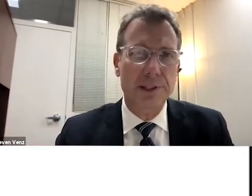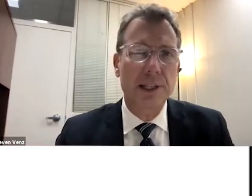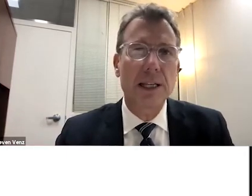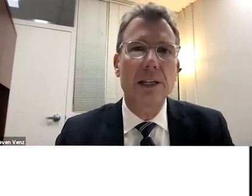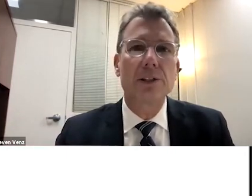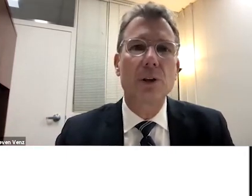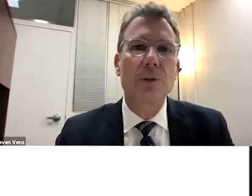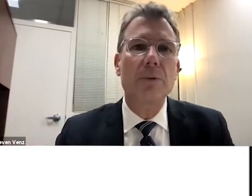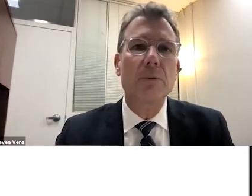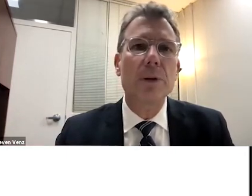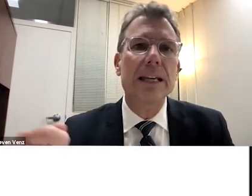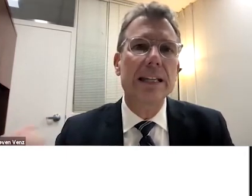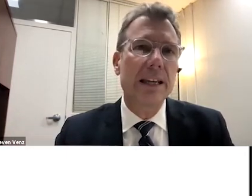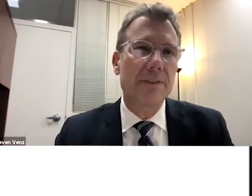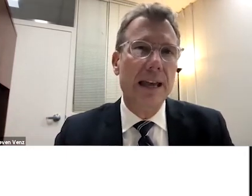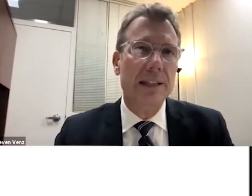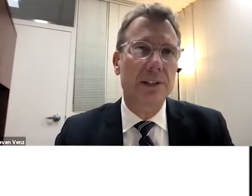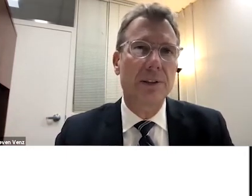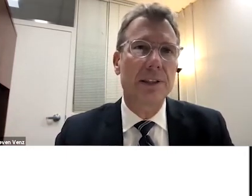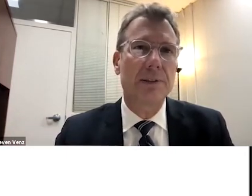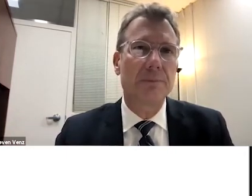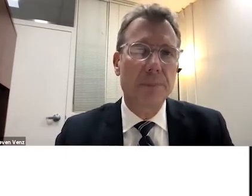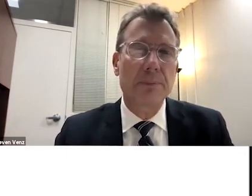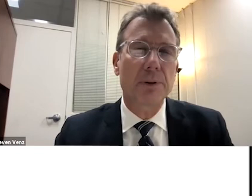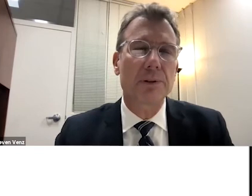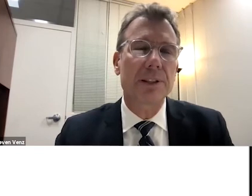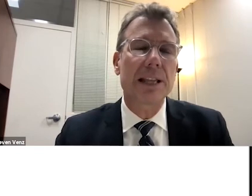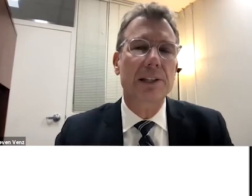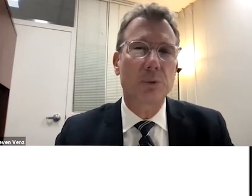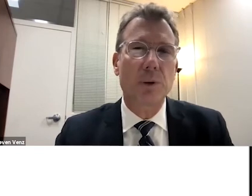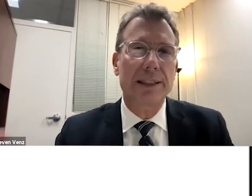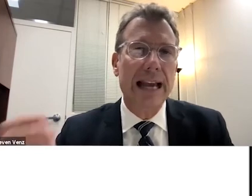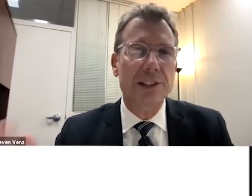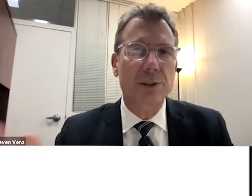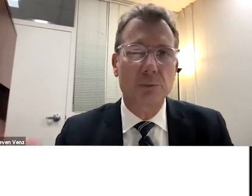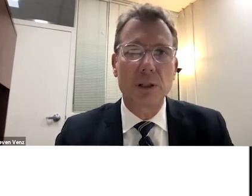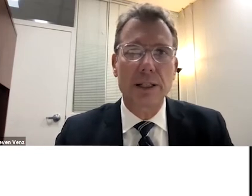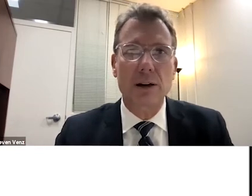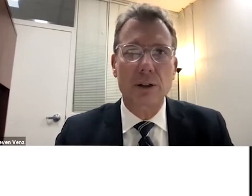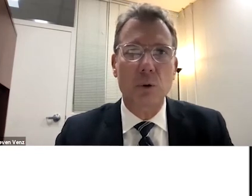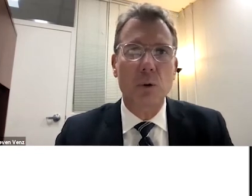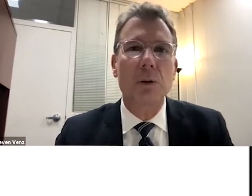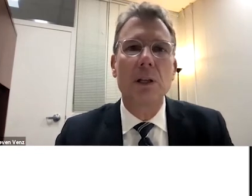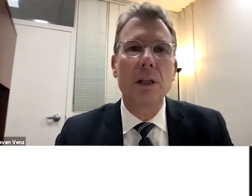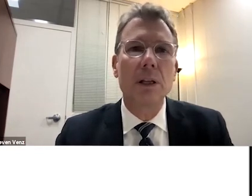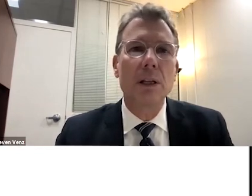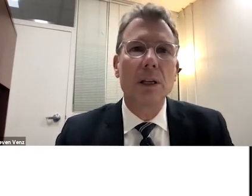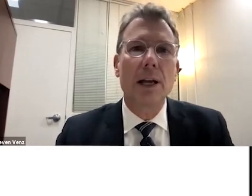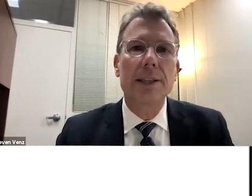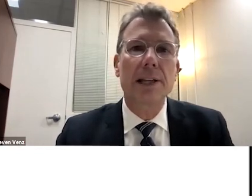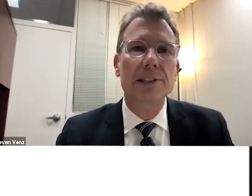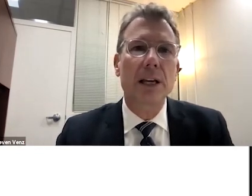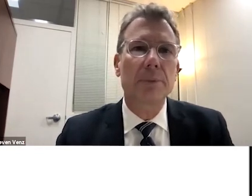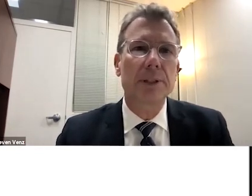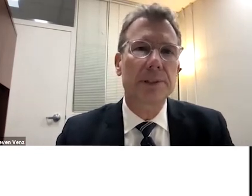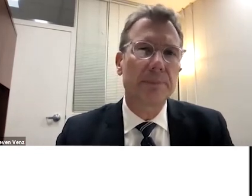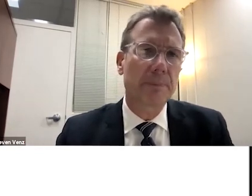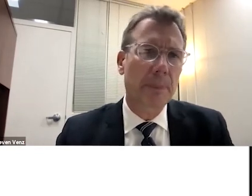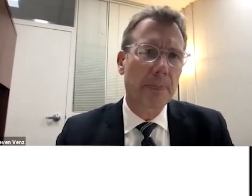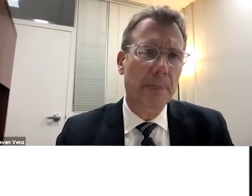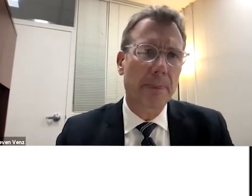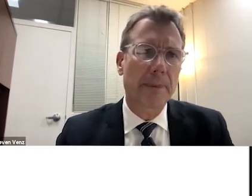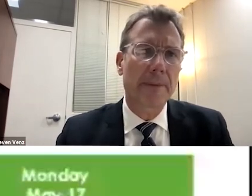with this, so that we can give that to people next week. That's really our goal. Next slide,